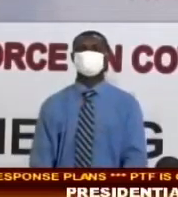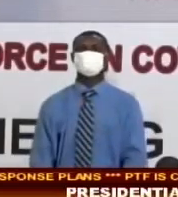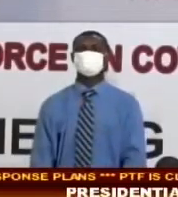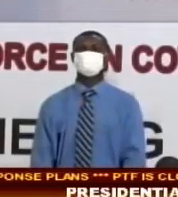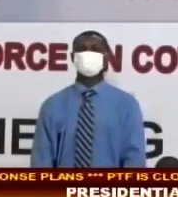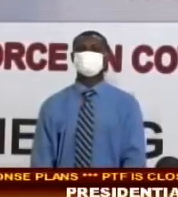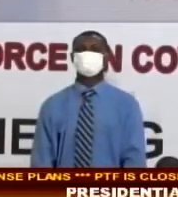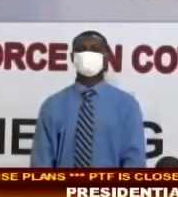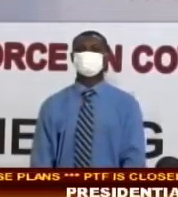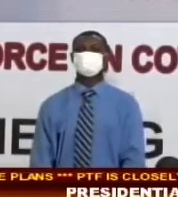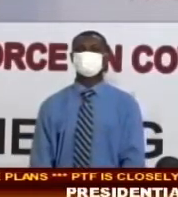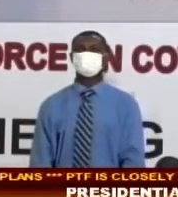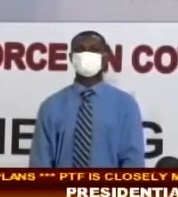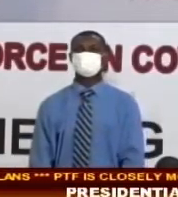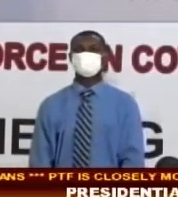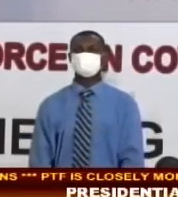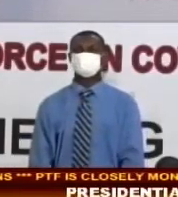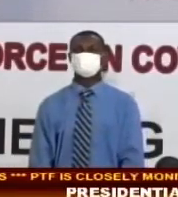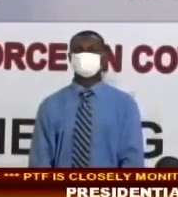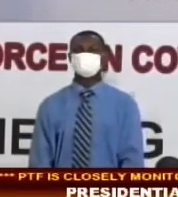On the issue of the